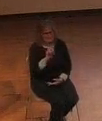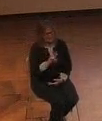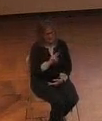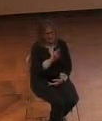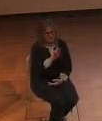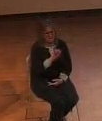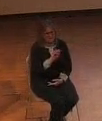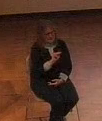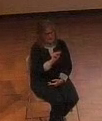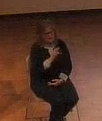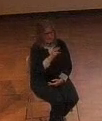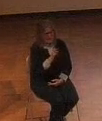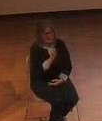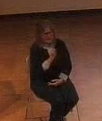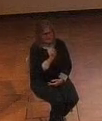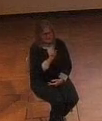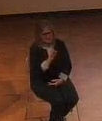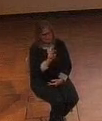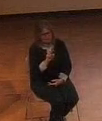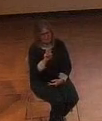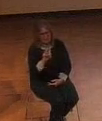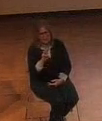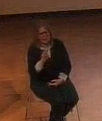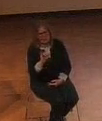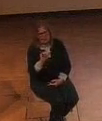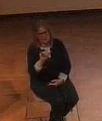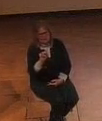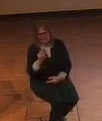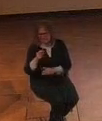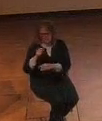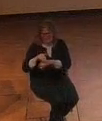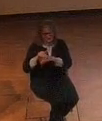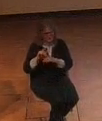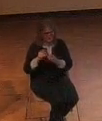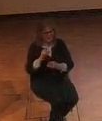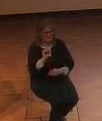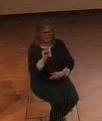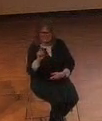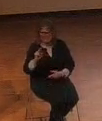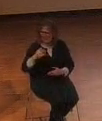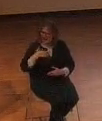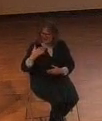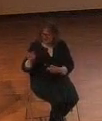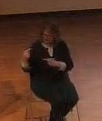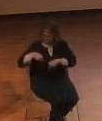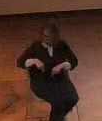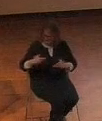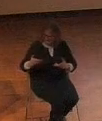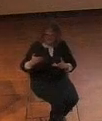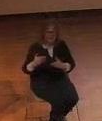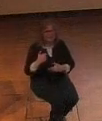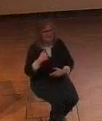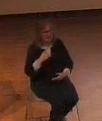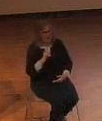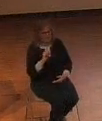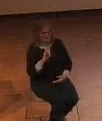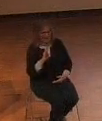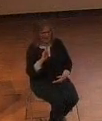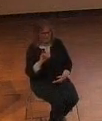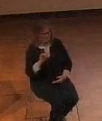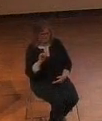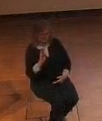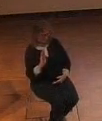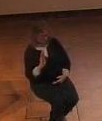today. She's from the English department at Sonoma State University. We're so happy to have her here. I'm Abby Bogomolny from